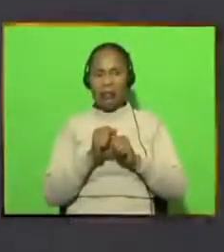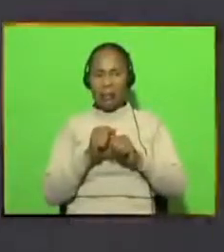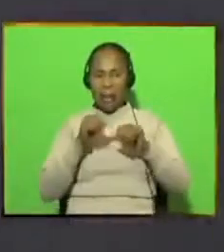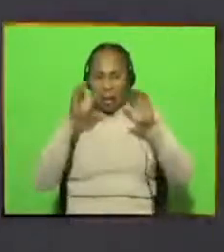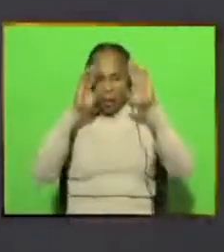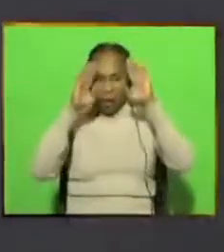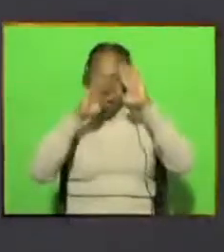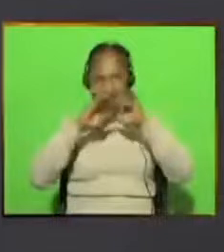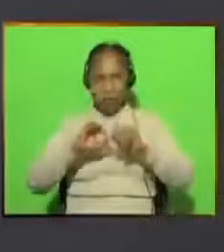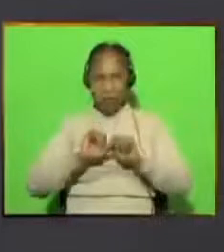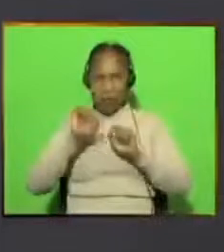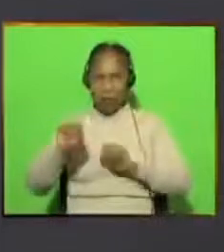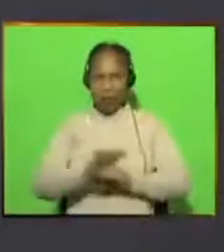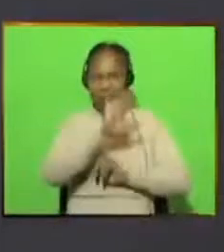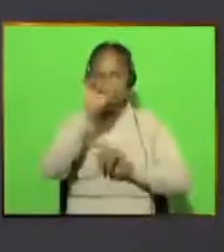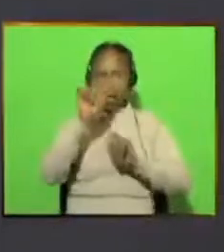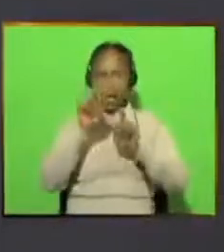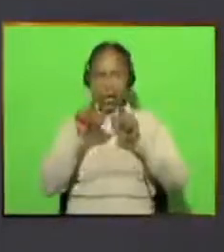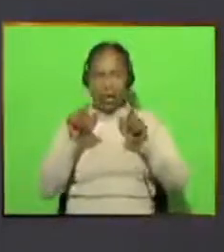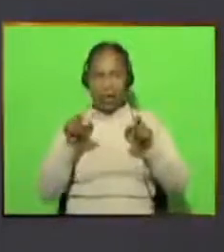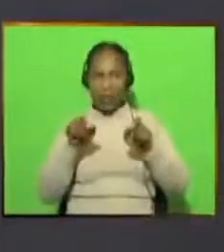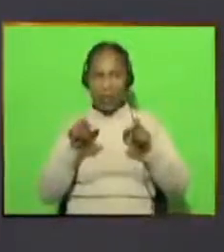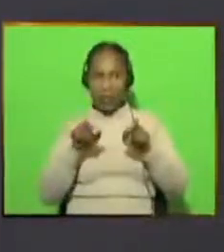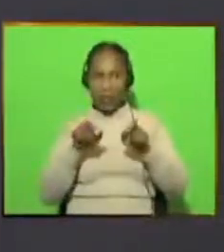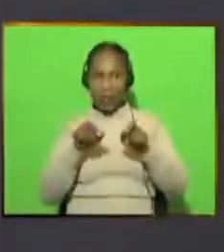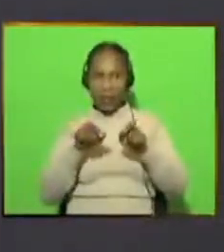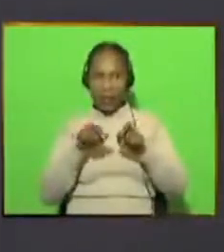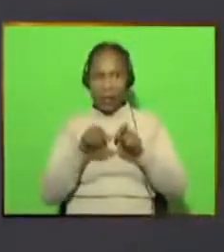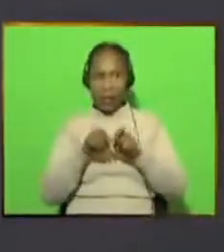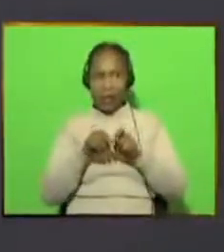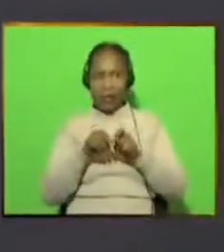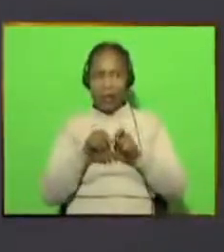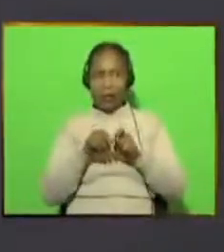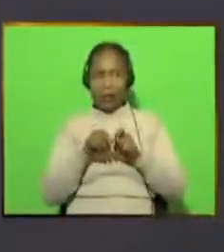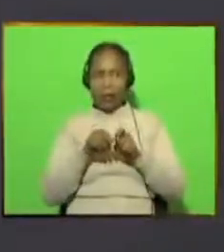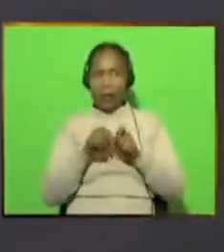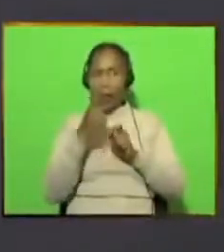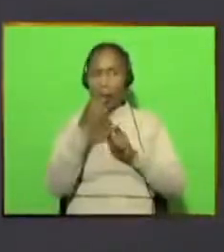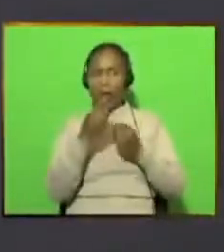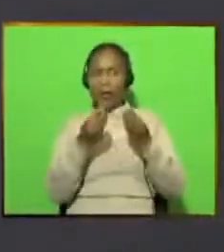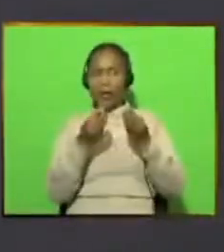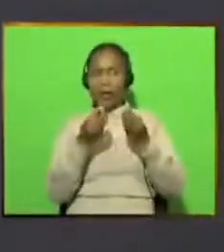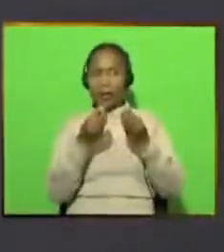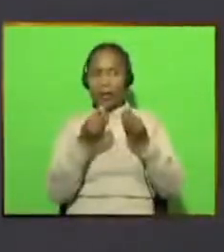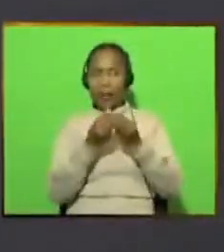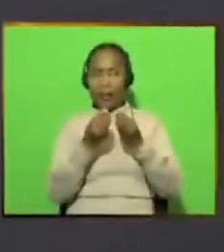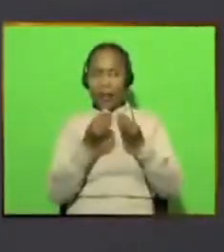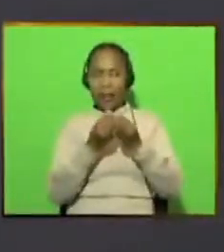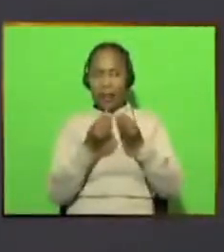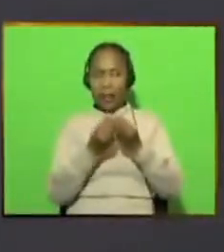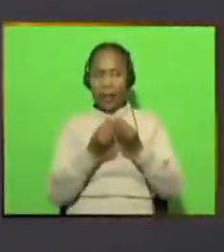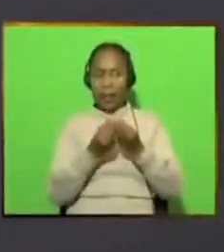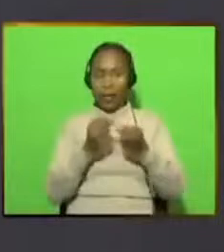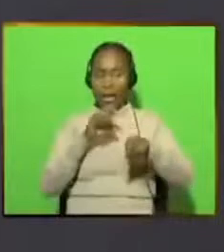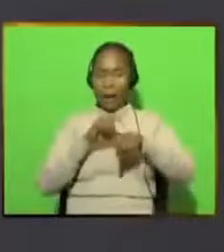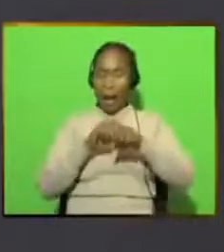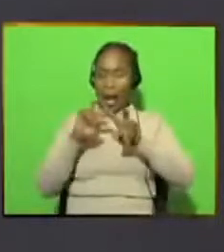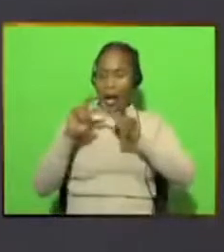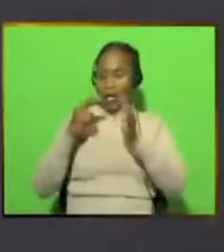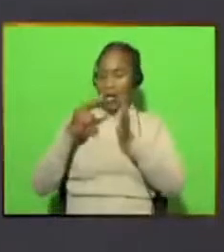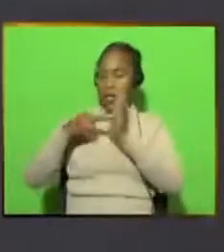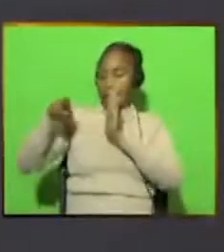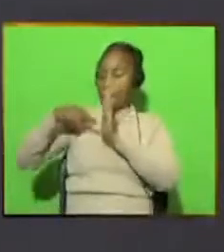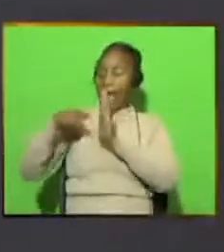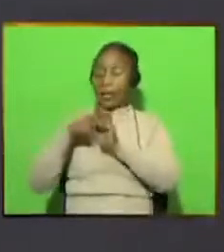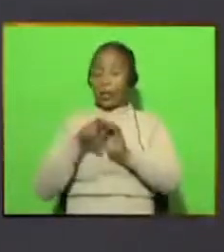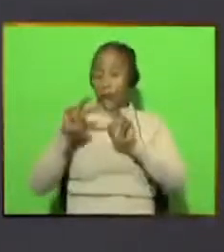It is indeed a question one has to grapple with. When I reflect on the 29th of May, I